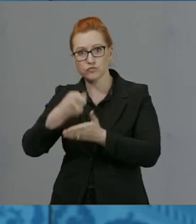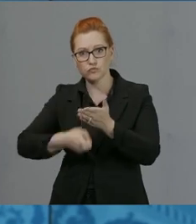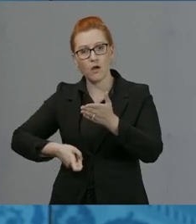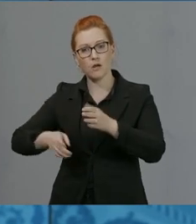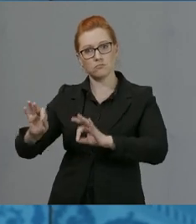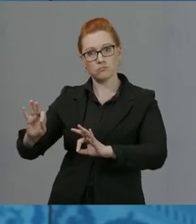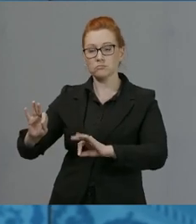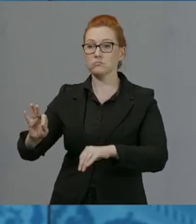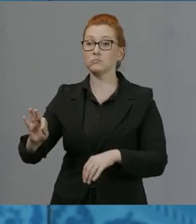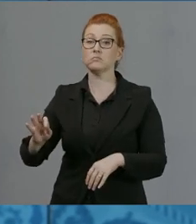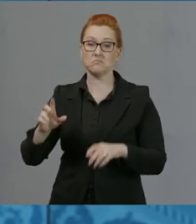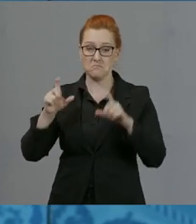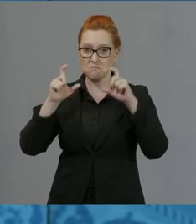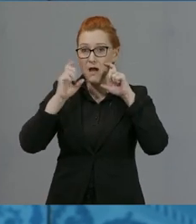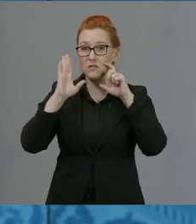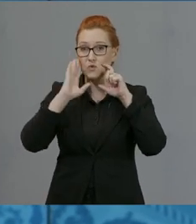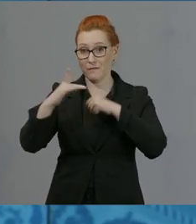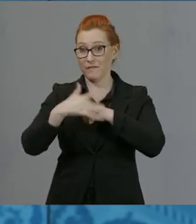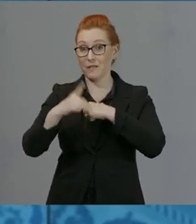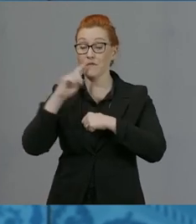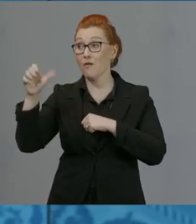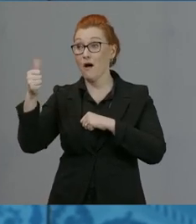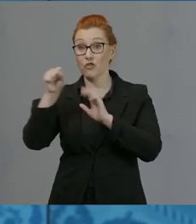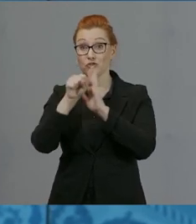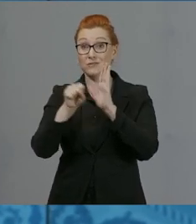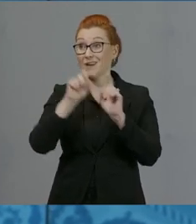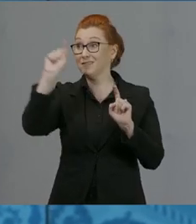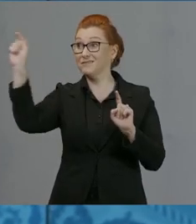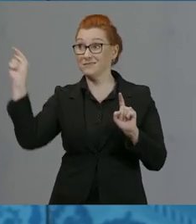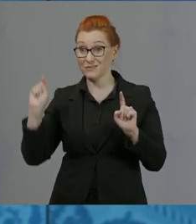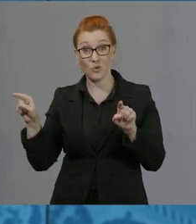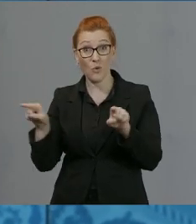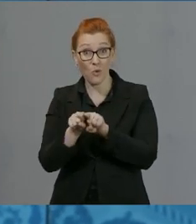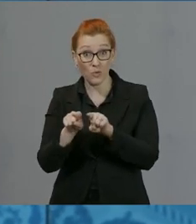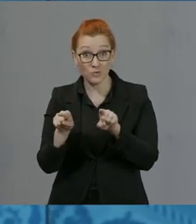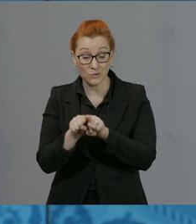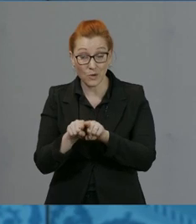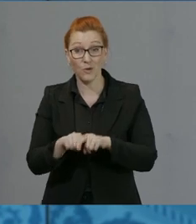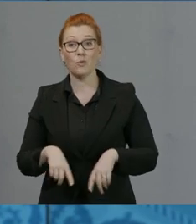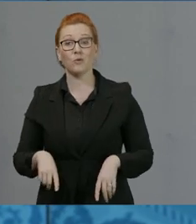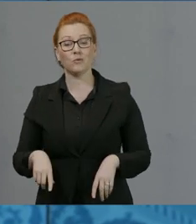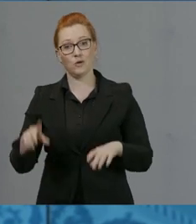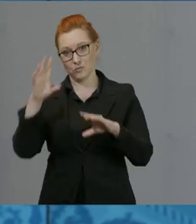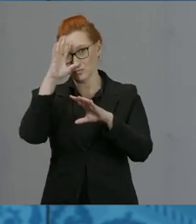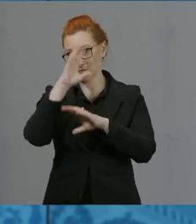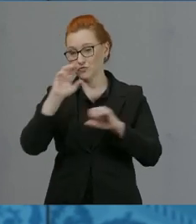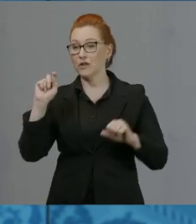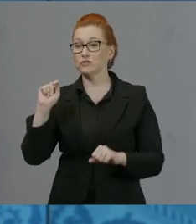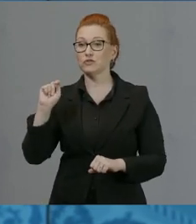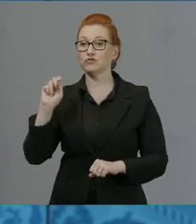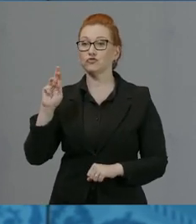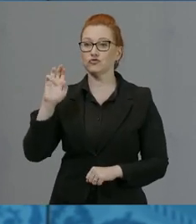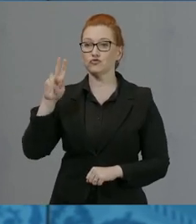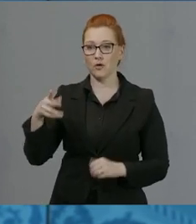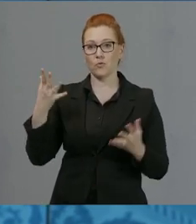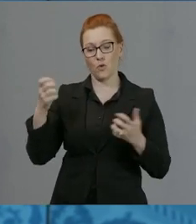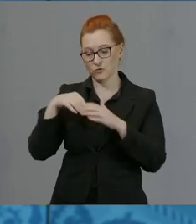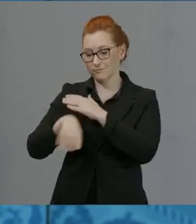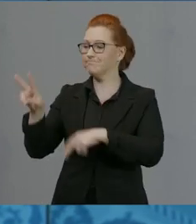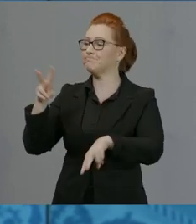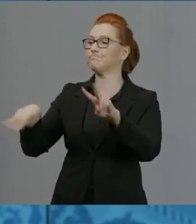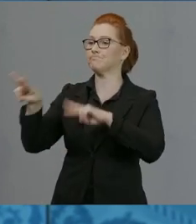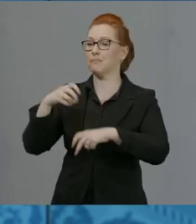There will be masks available for other states around the nation as necessary, and President Trump wanted to see the manufacturing plant. Do you